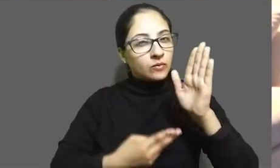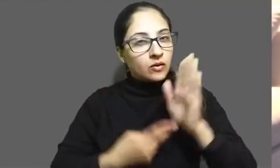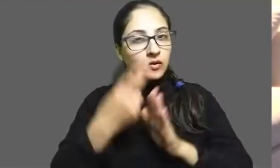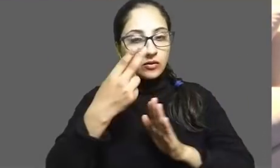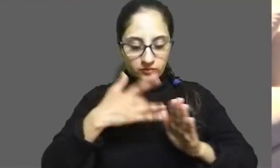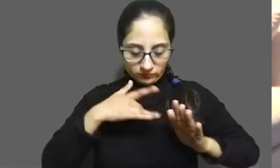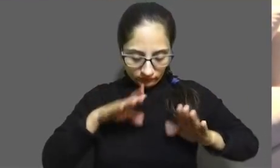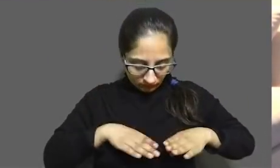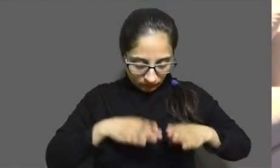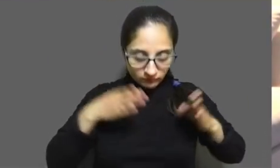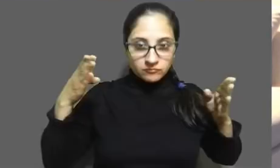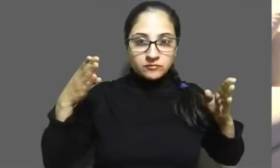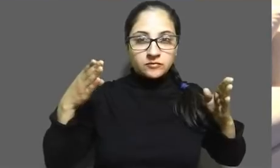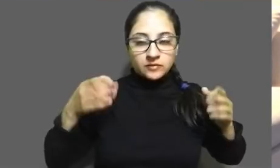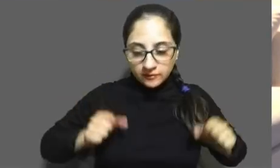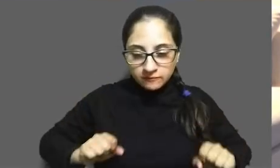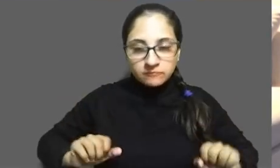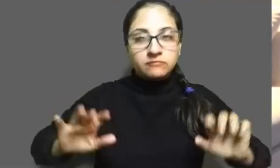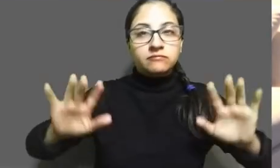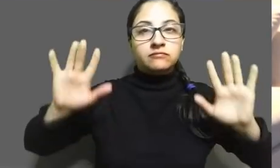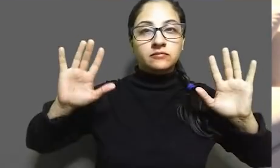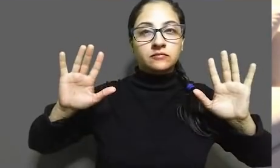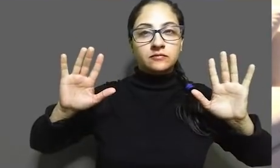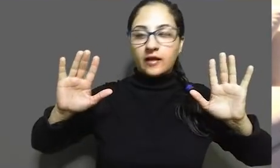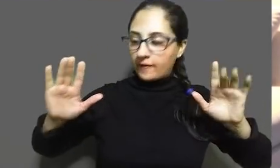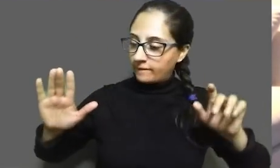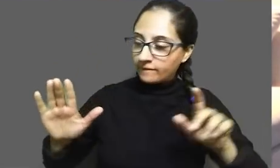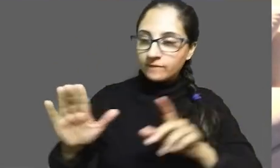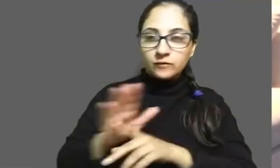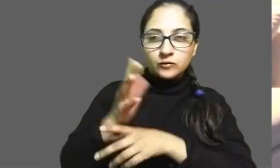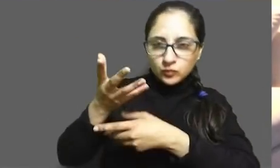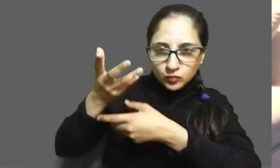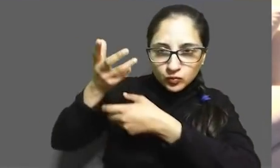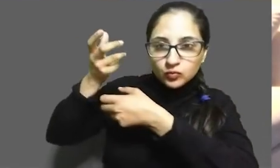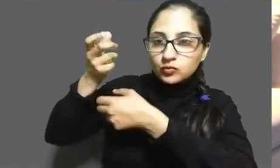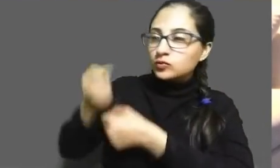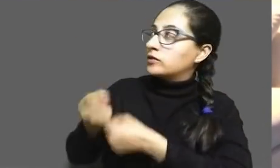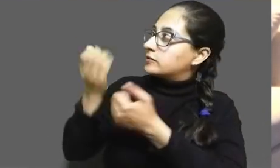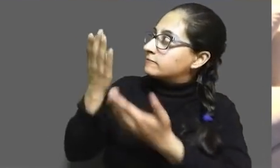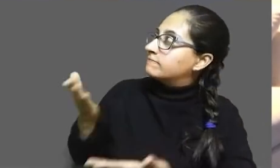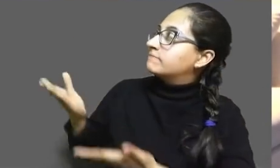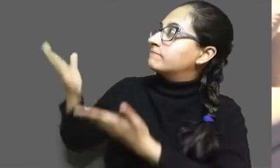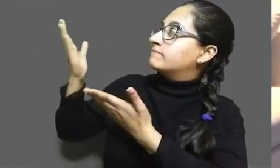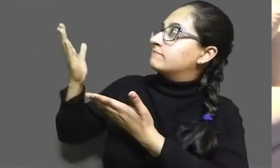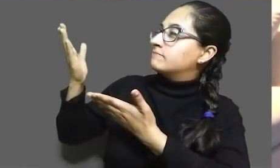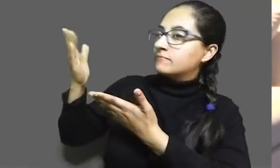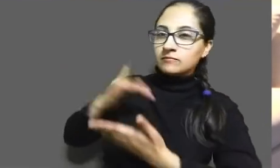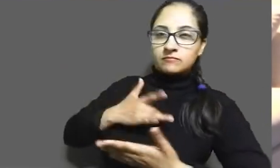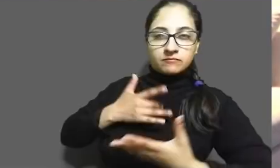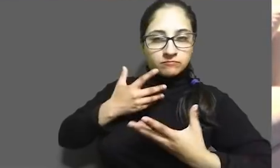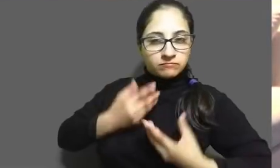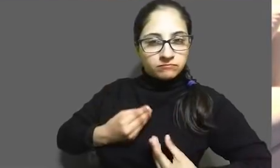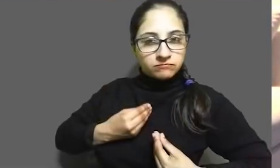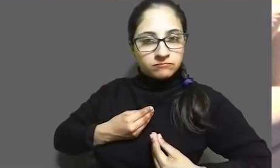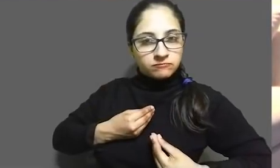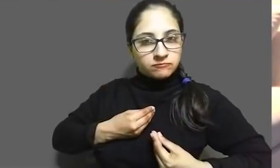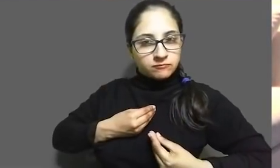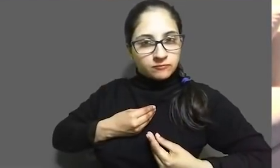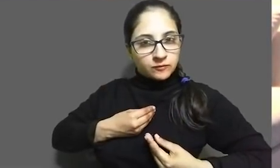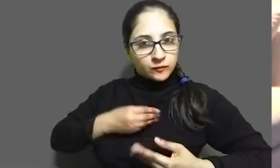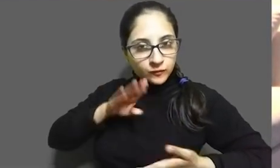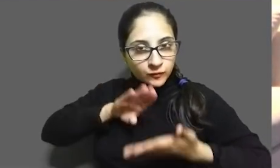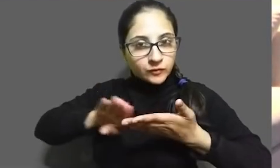having that key. And so if we pray with pure niyat, with full submission,